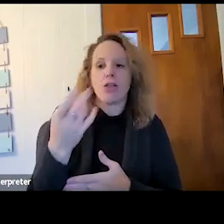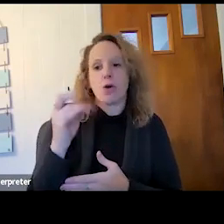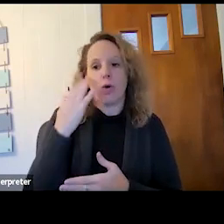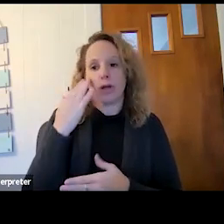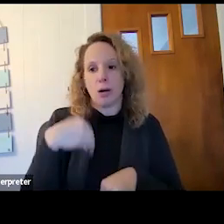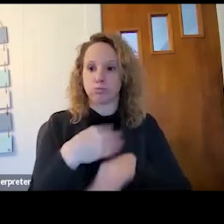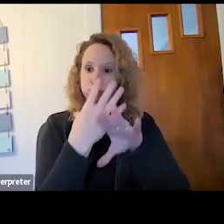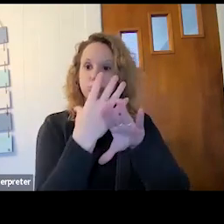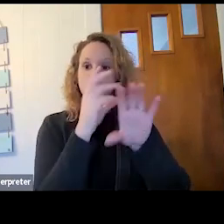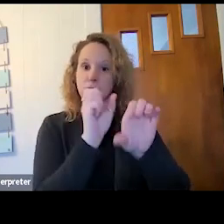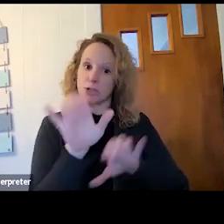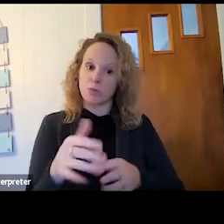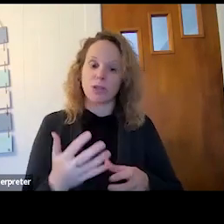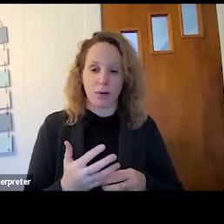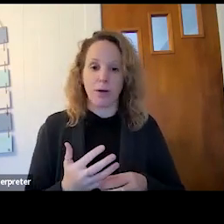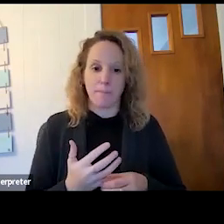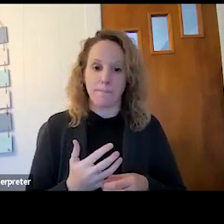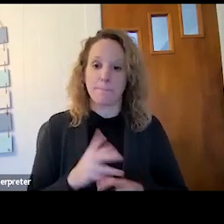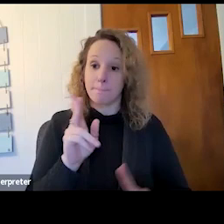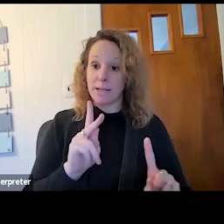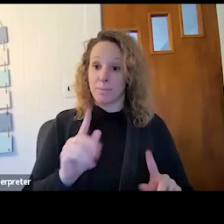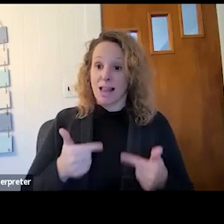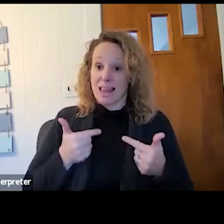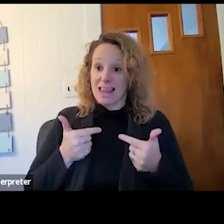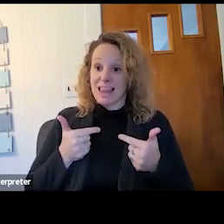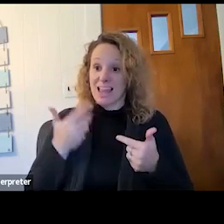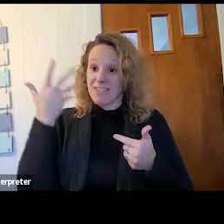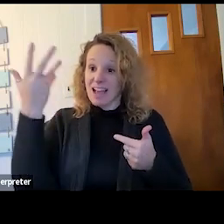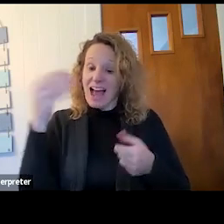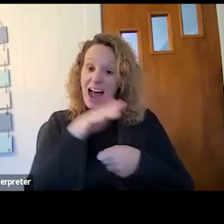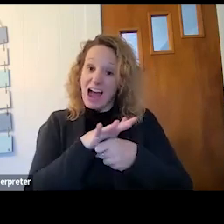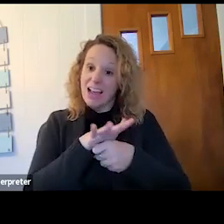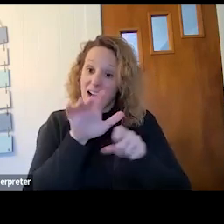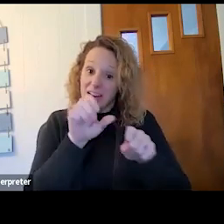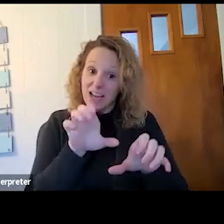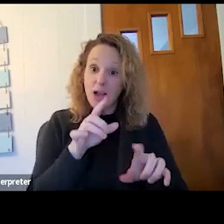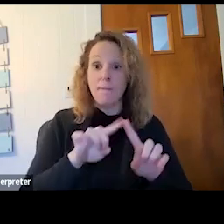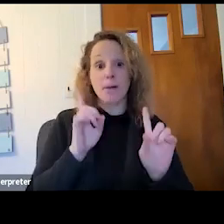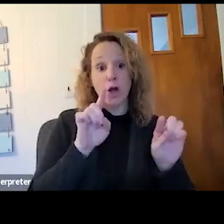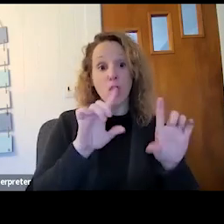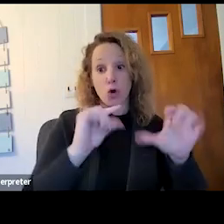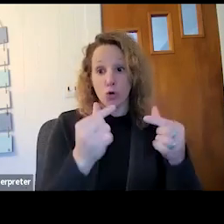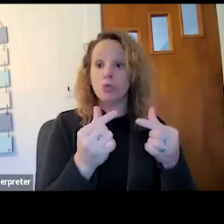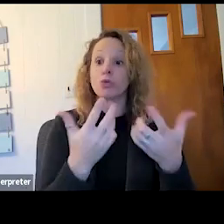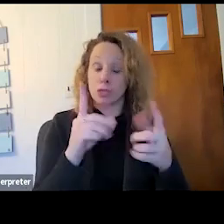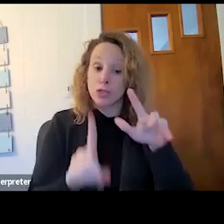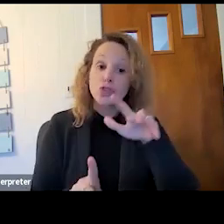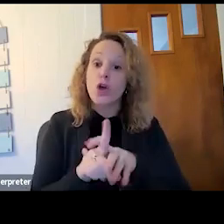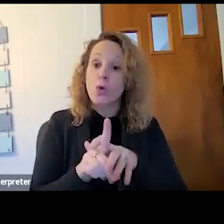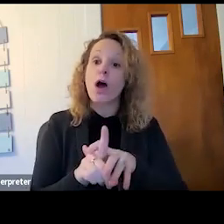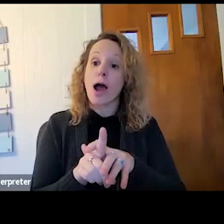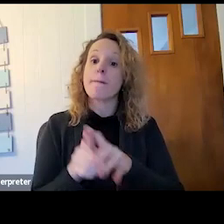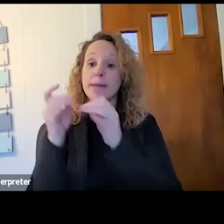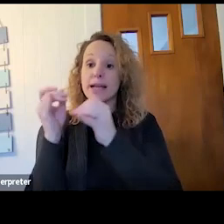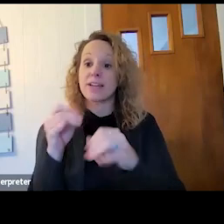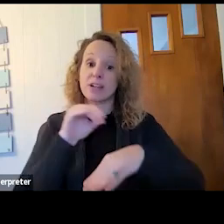things. We now have people who can live even out of the county, but go to our group sessions and our individual counseling